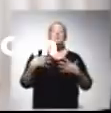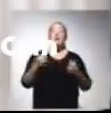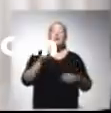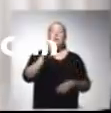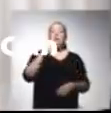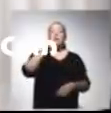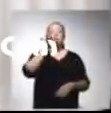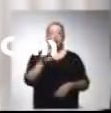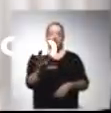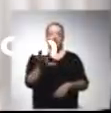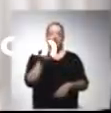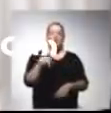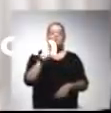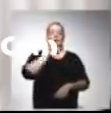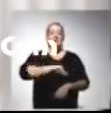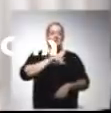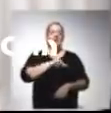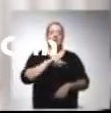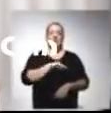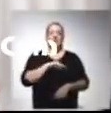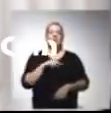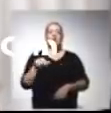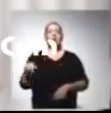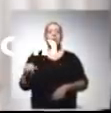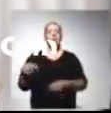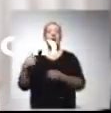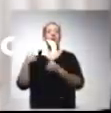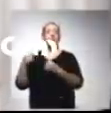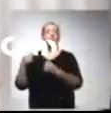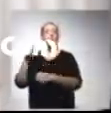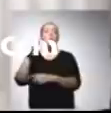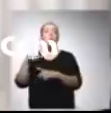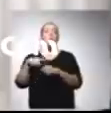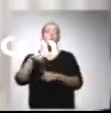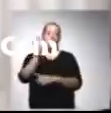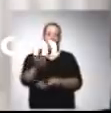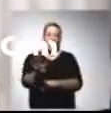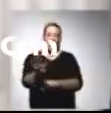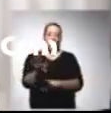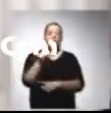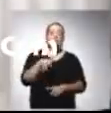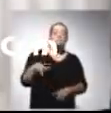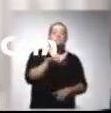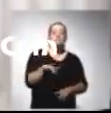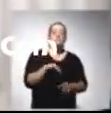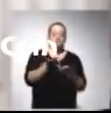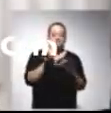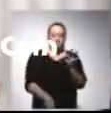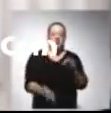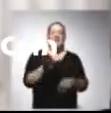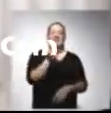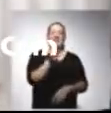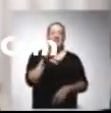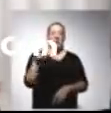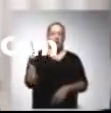said last night was one of the calmest nights. Didn't hear the volcano that much. There was no earthquakes that woke him up, things like that. He said it was